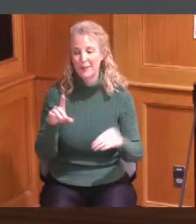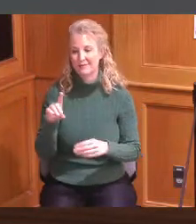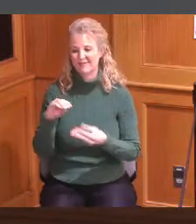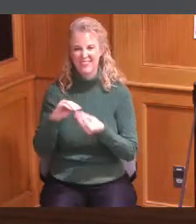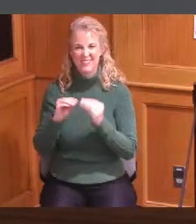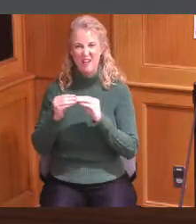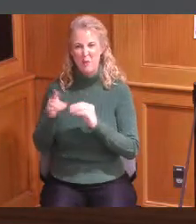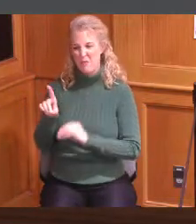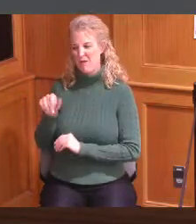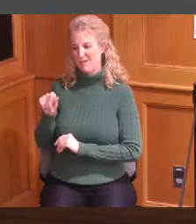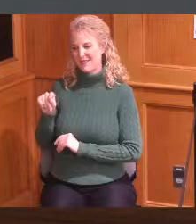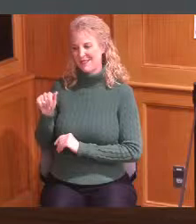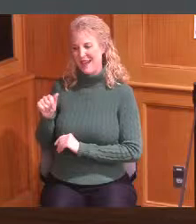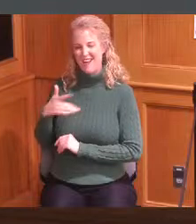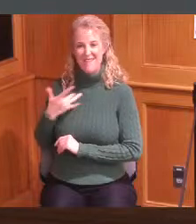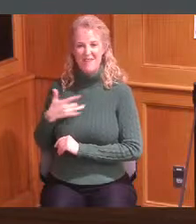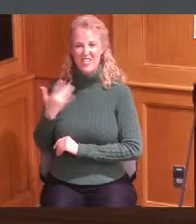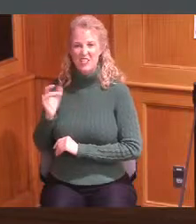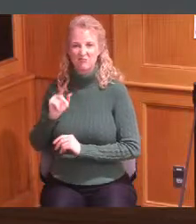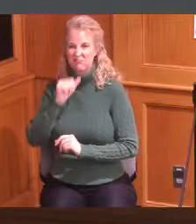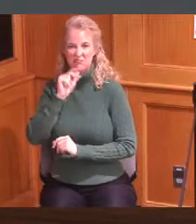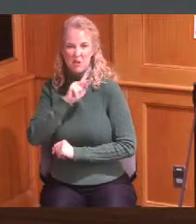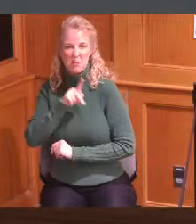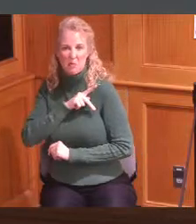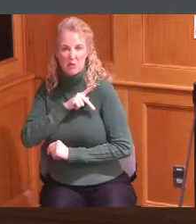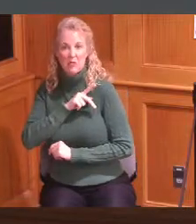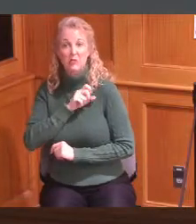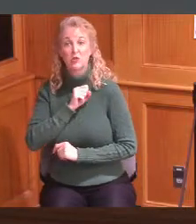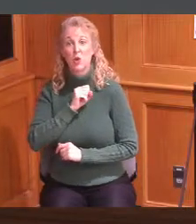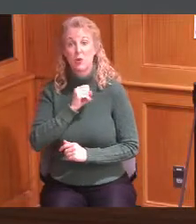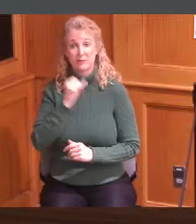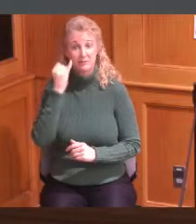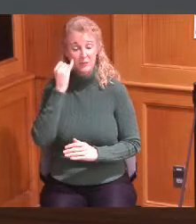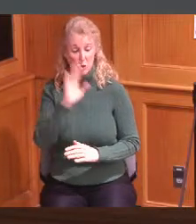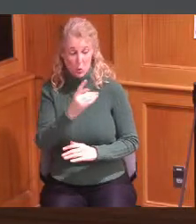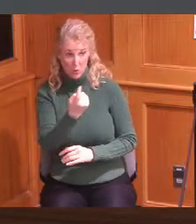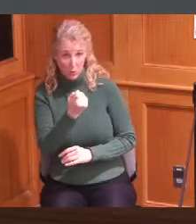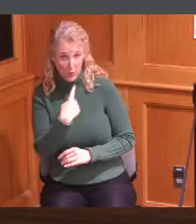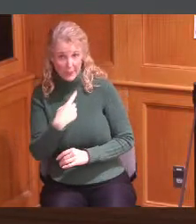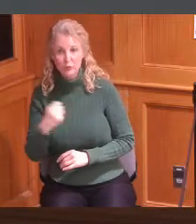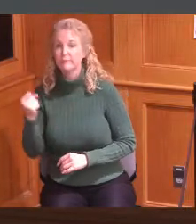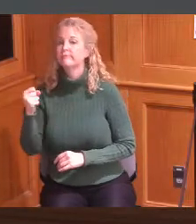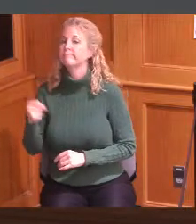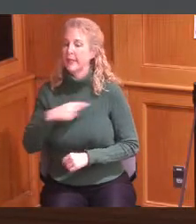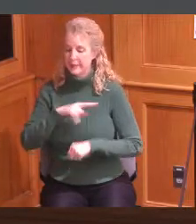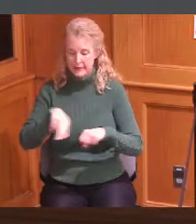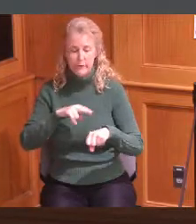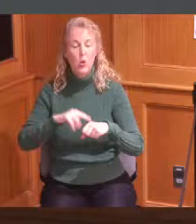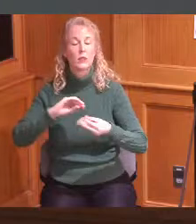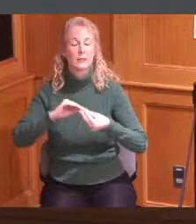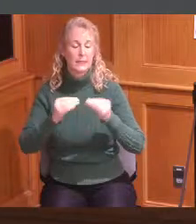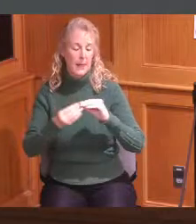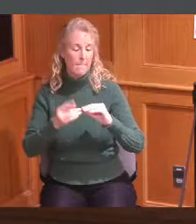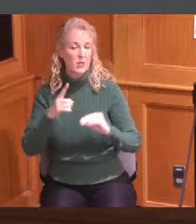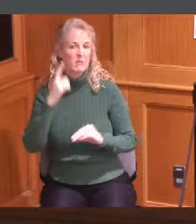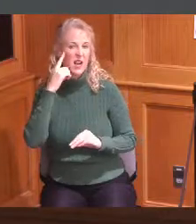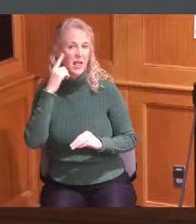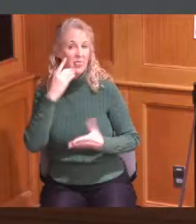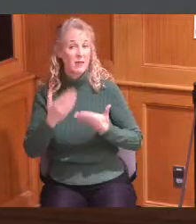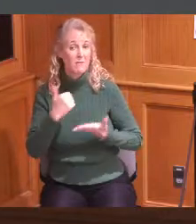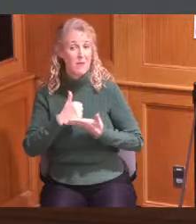it's another thing to kind of understand the stories behind it. So, Commissioner Reese, to your question, yes, we'll continue to pass along the numbers, but I think it would be helpful to